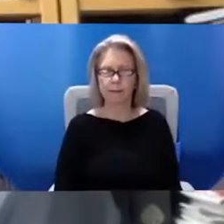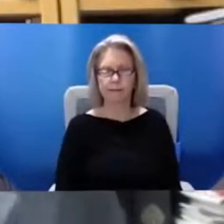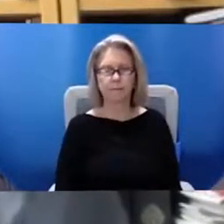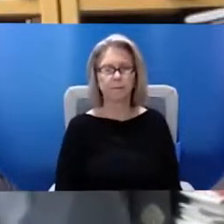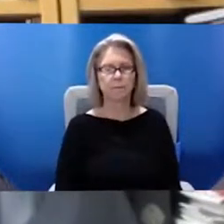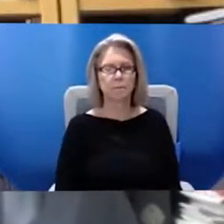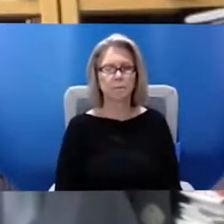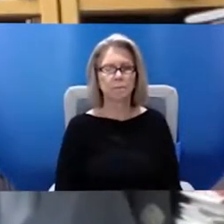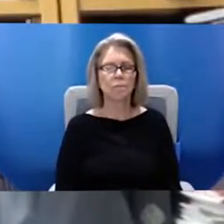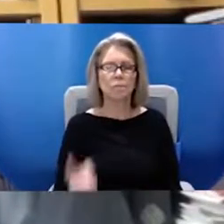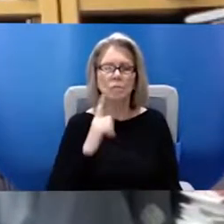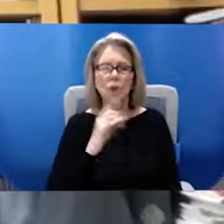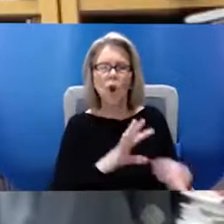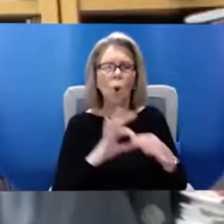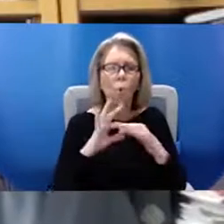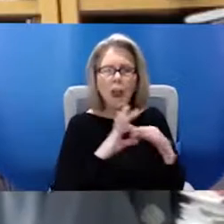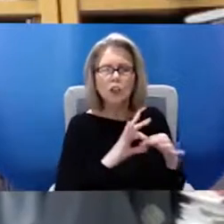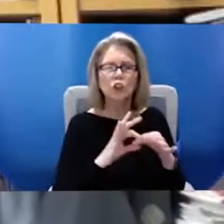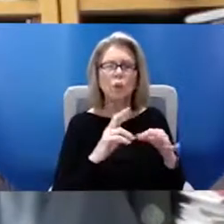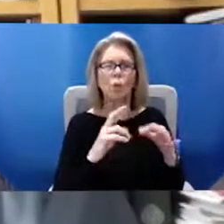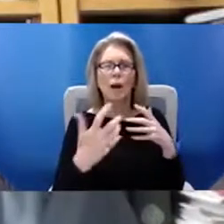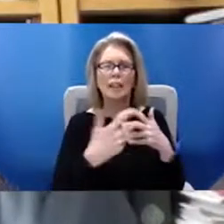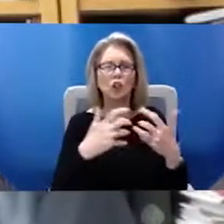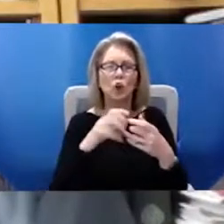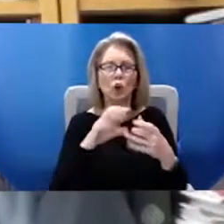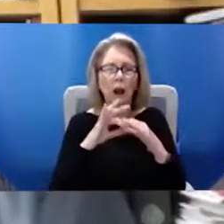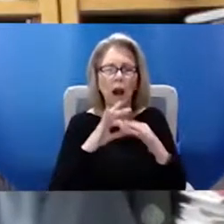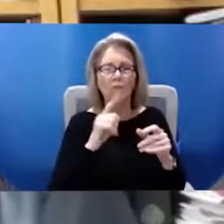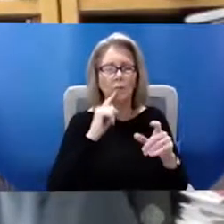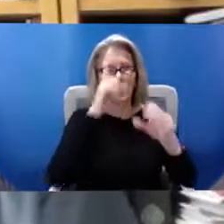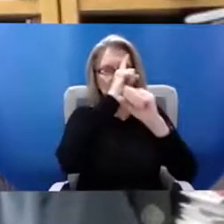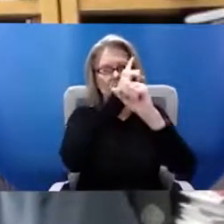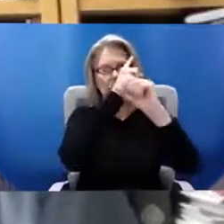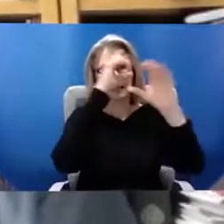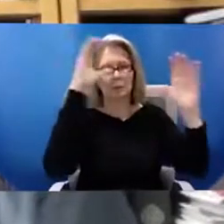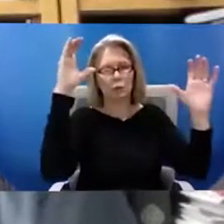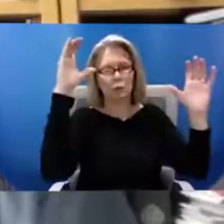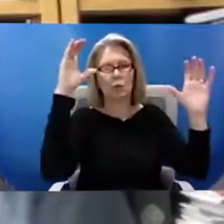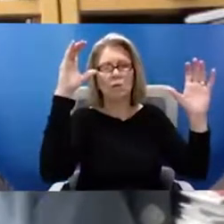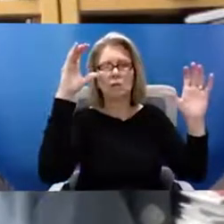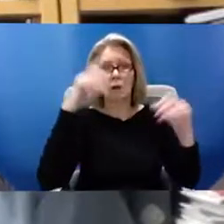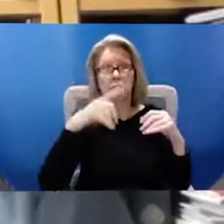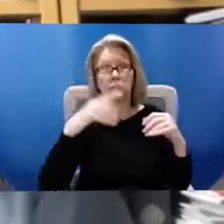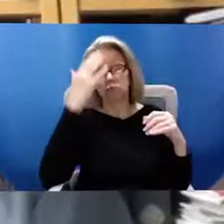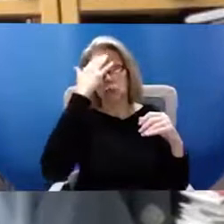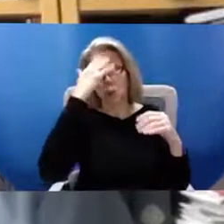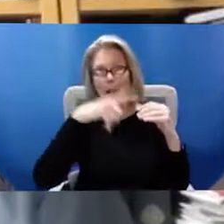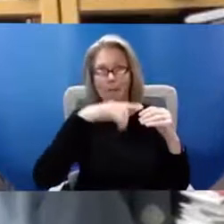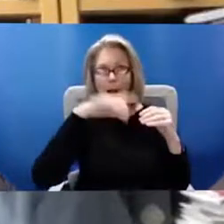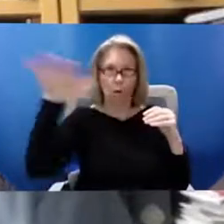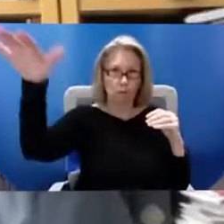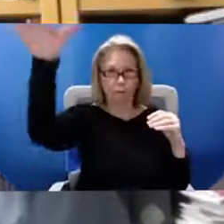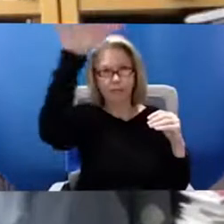So then she says the coalition or interconnecting coalitions need to be conceptualized against the grain of these